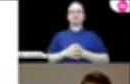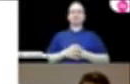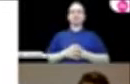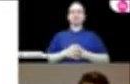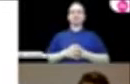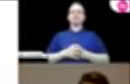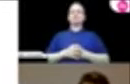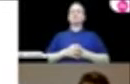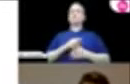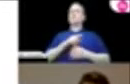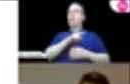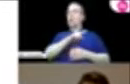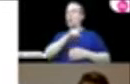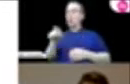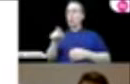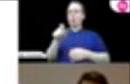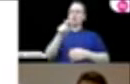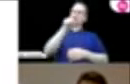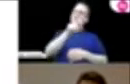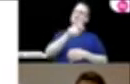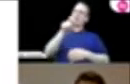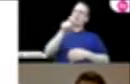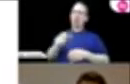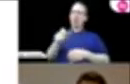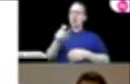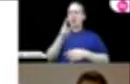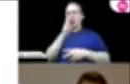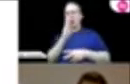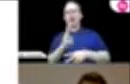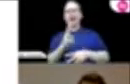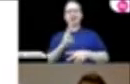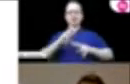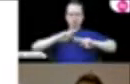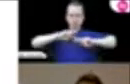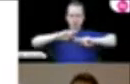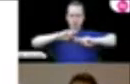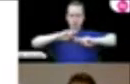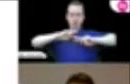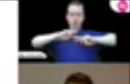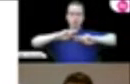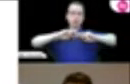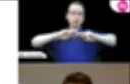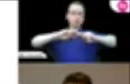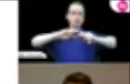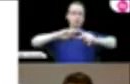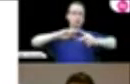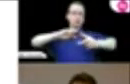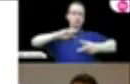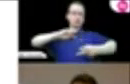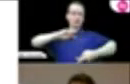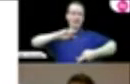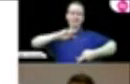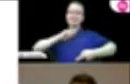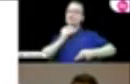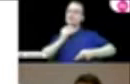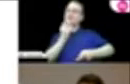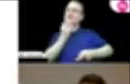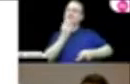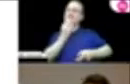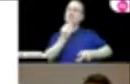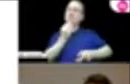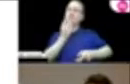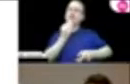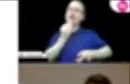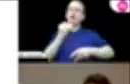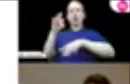These people that we're going to look at, they were transing gender either temporarily on stage